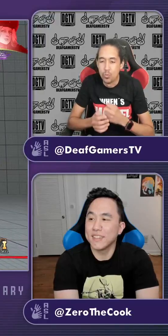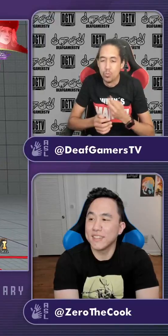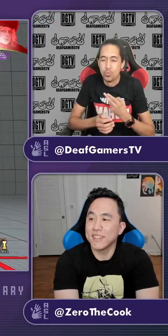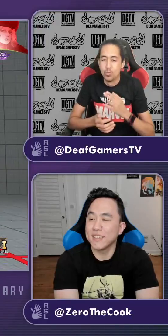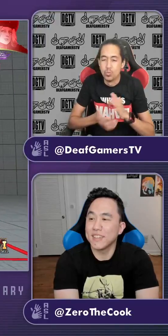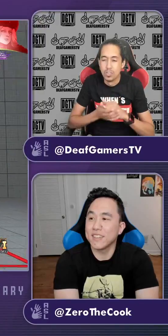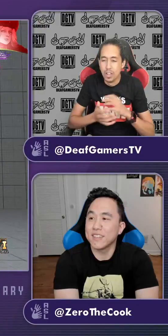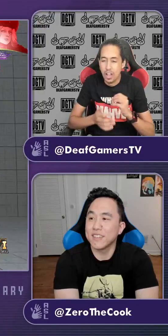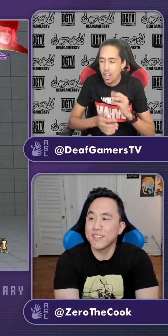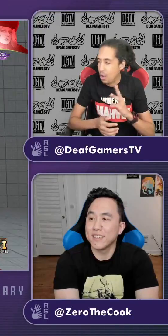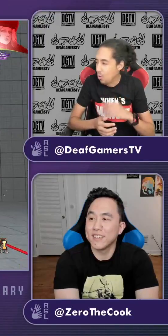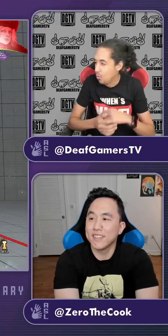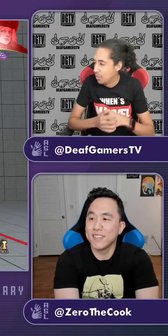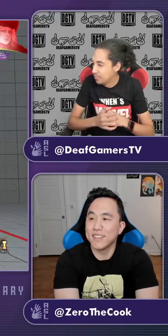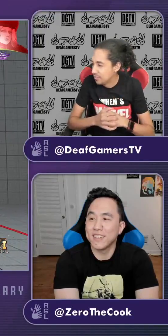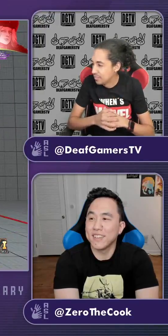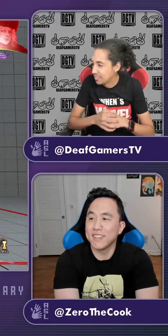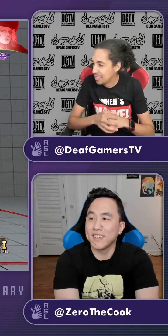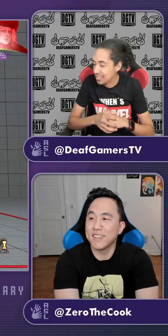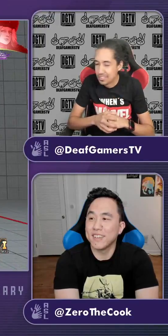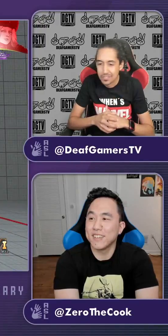Big crush.